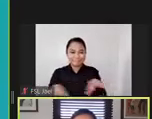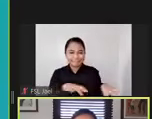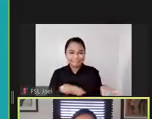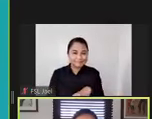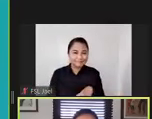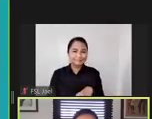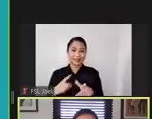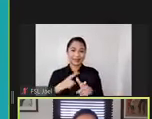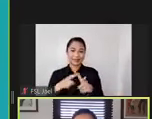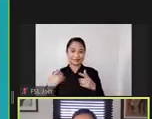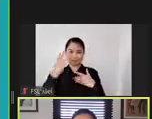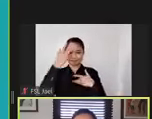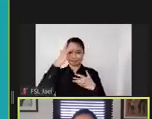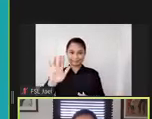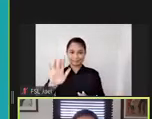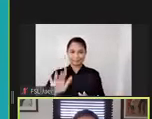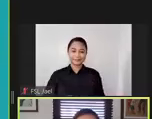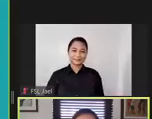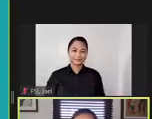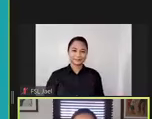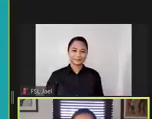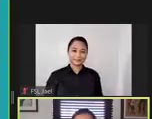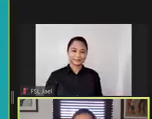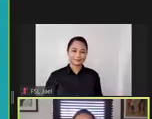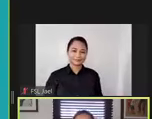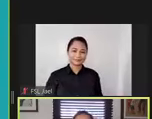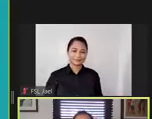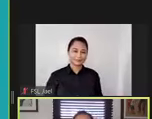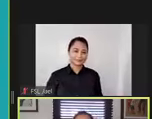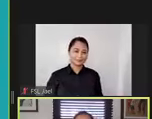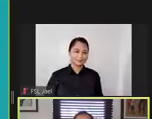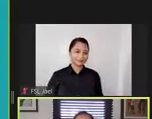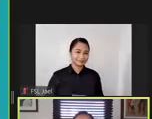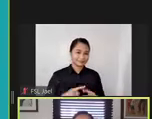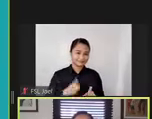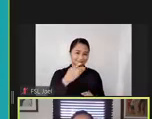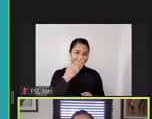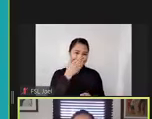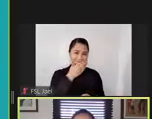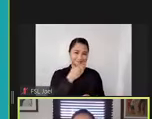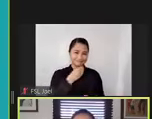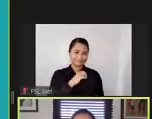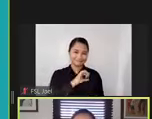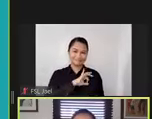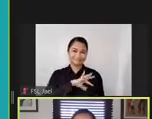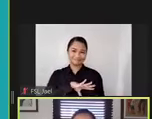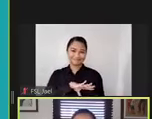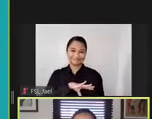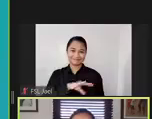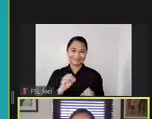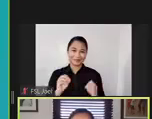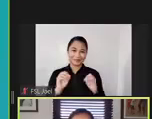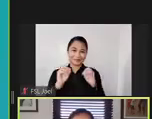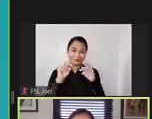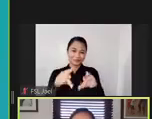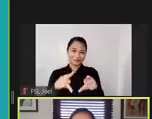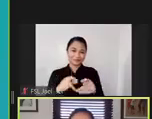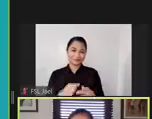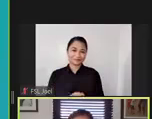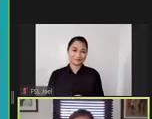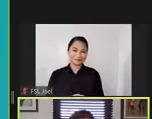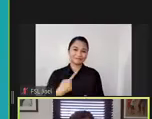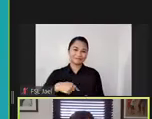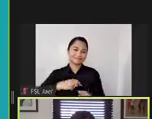it provides an avenue for us to be good brothers and sisters to each other. You know,